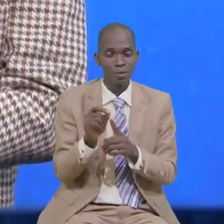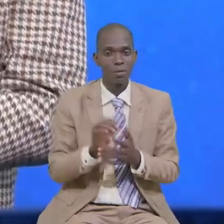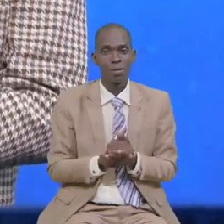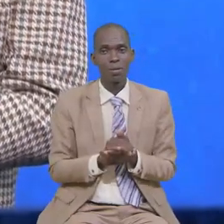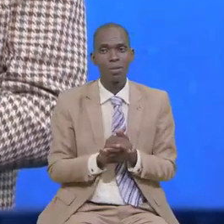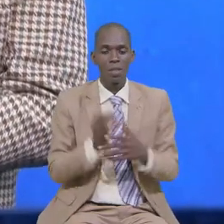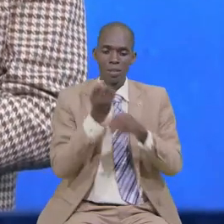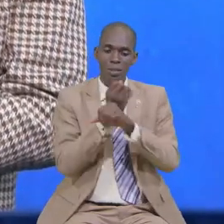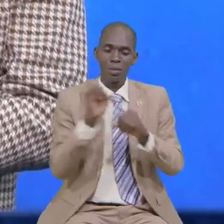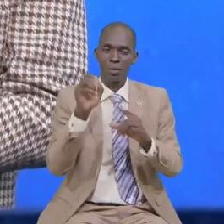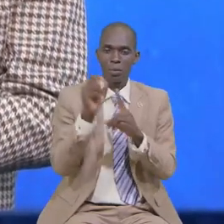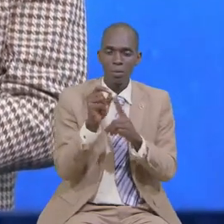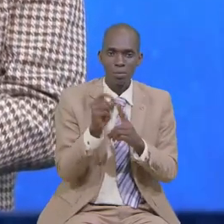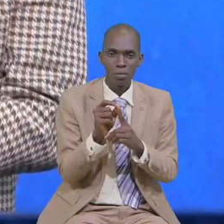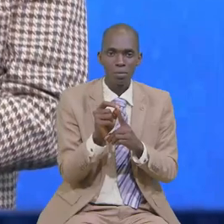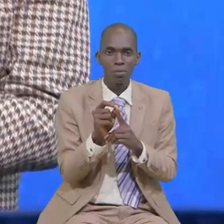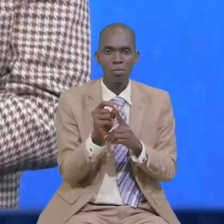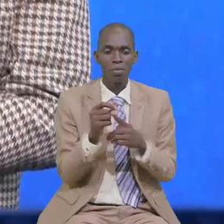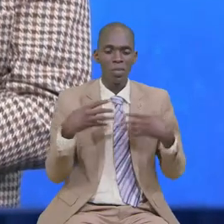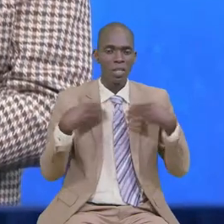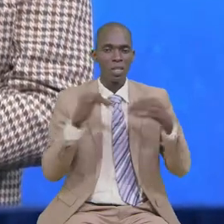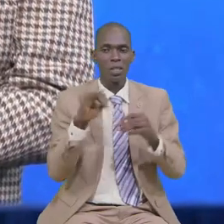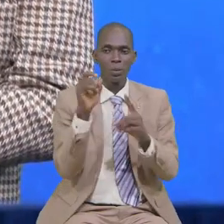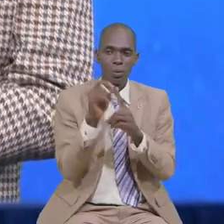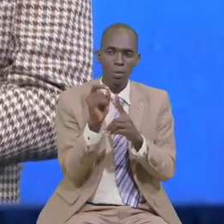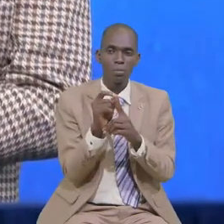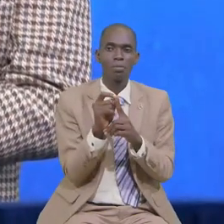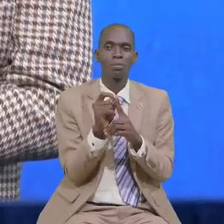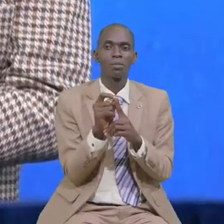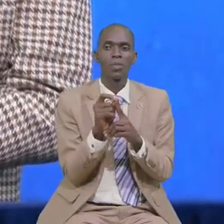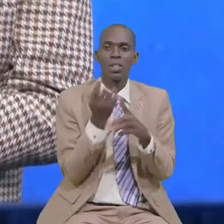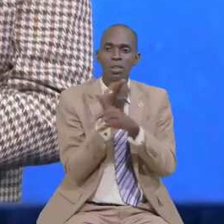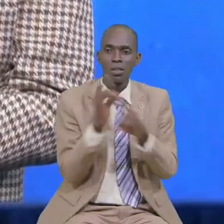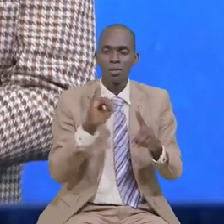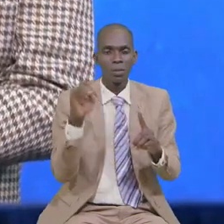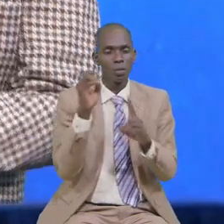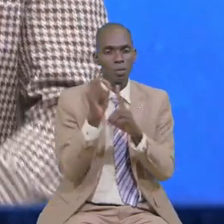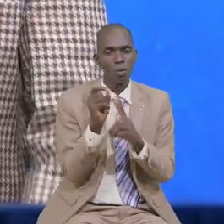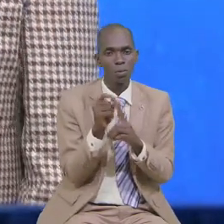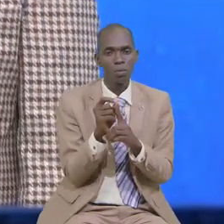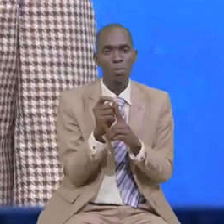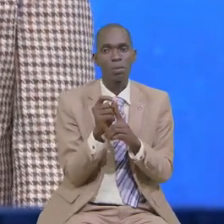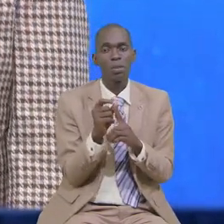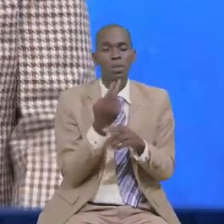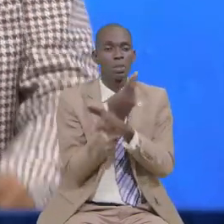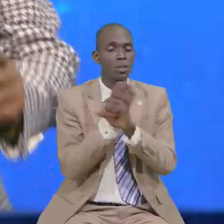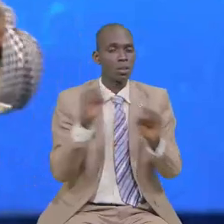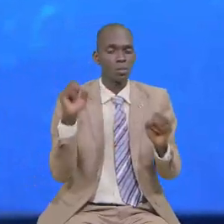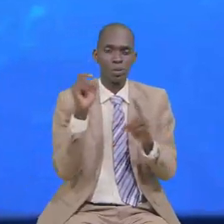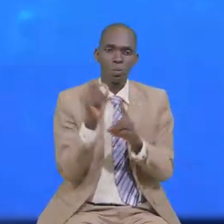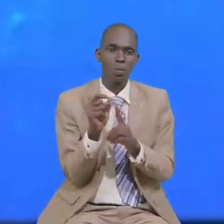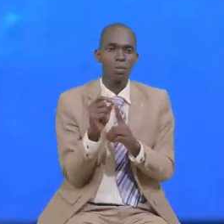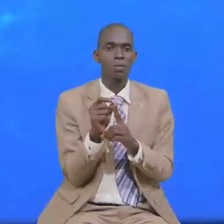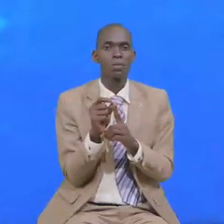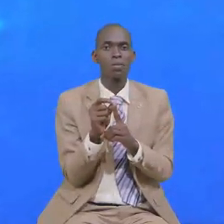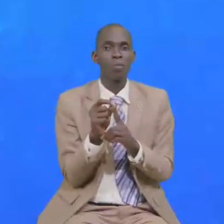Saving word. Healing word. Deliverance word. Redemptive word. When